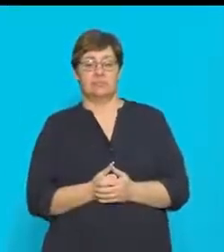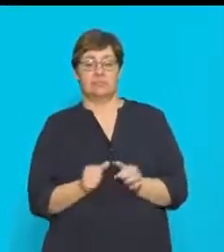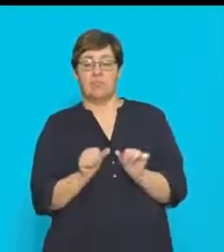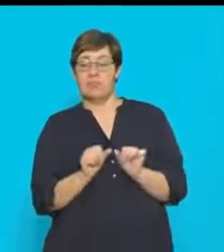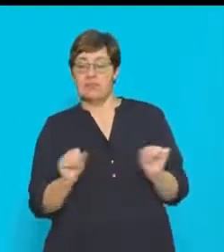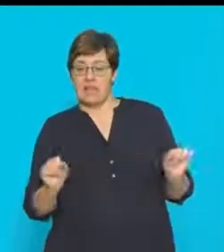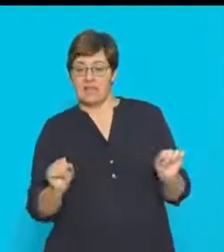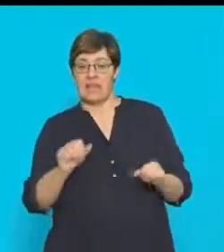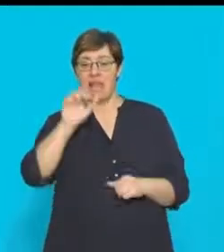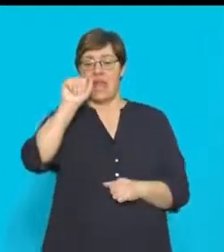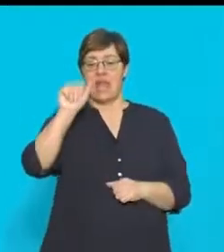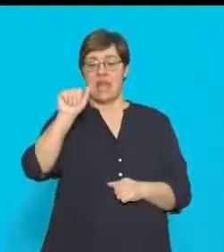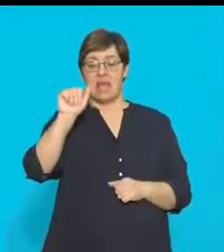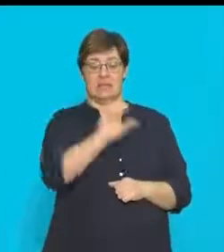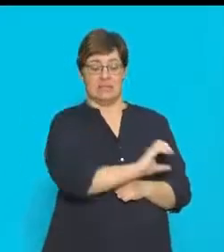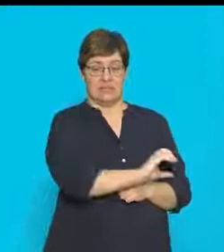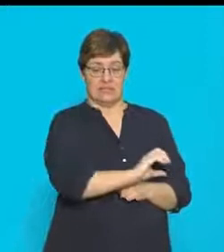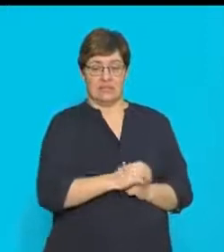length of AC.